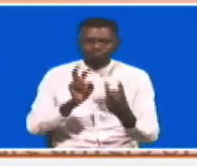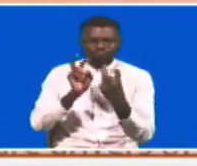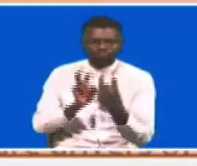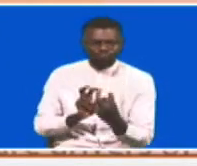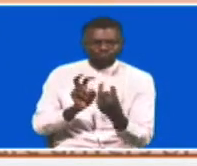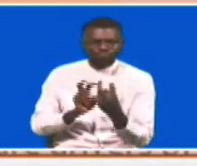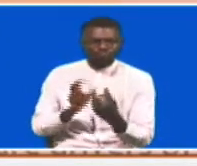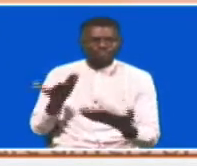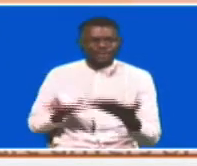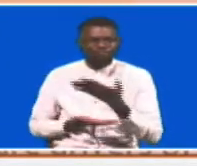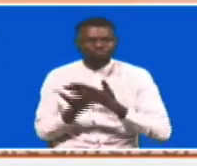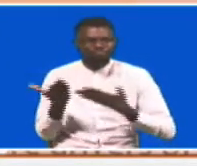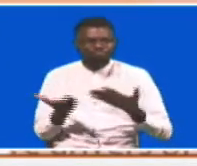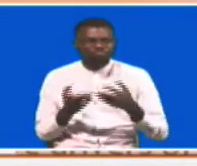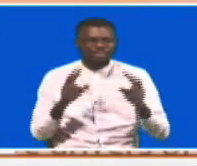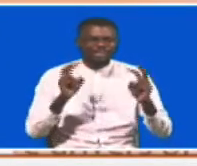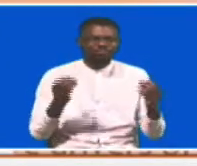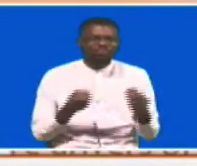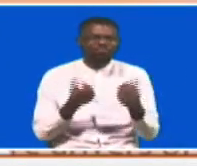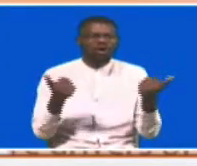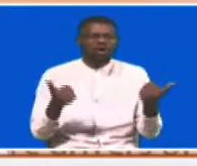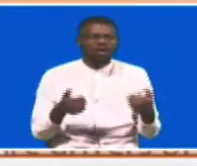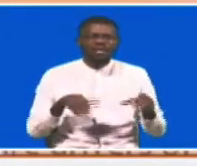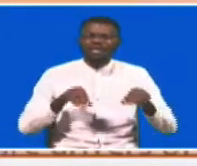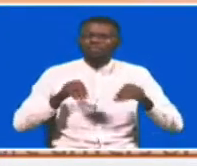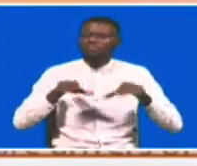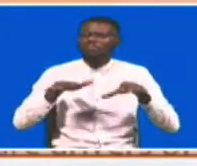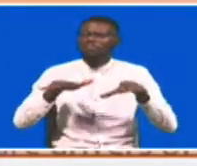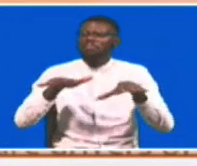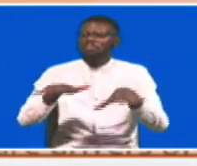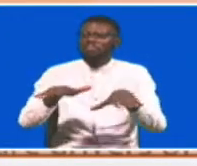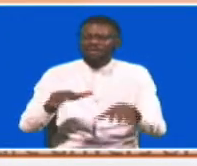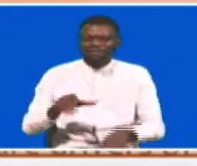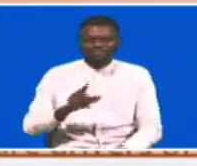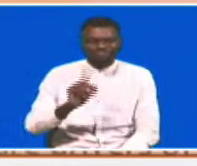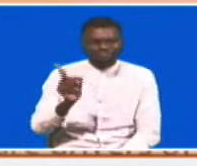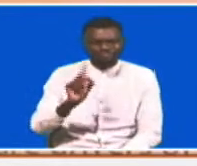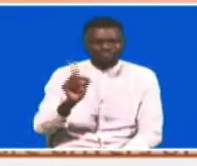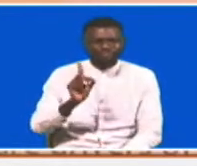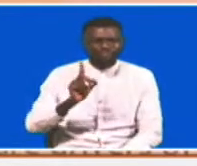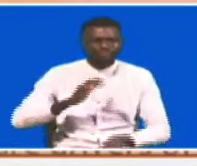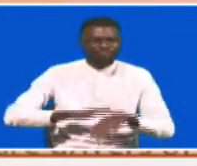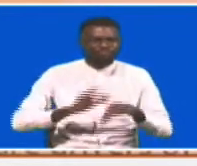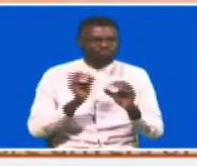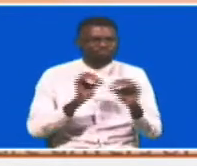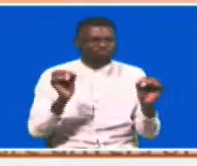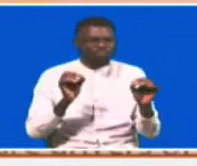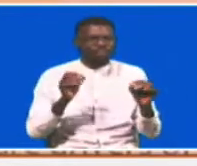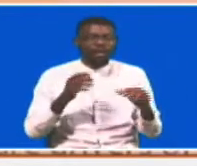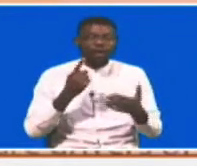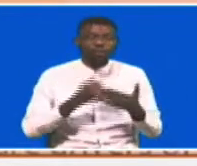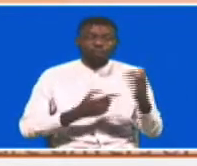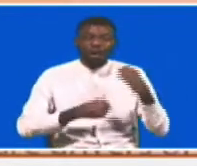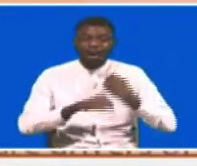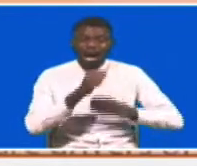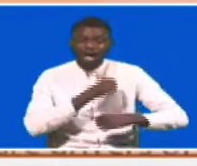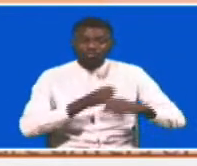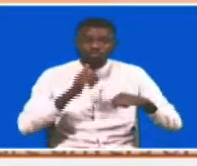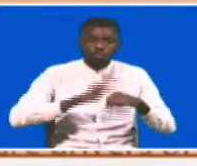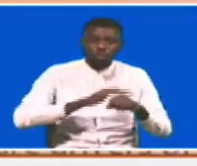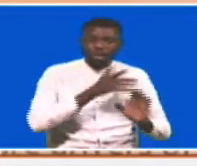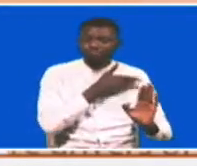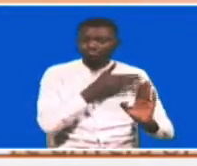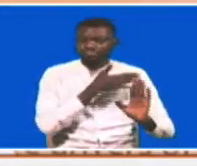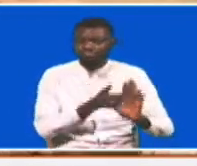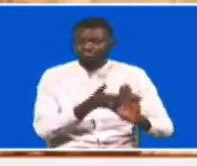those issues before starting to say that you want to expose them out, because all the good deeds that you will be doing